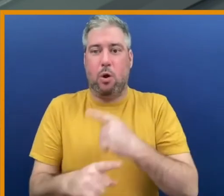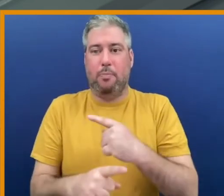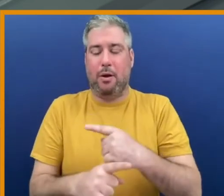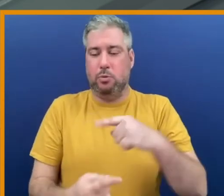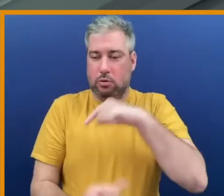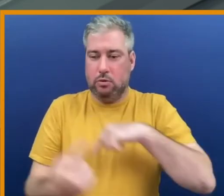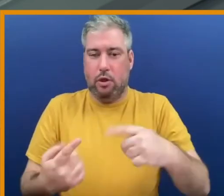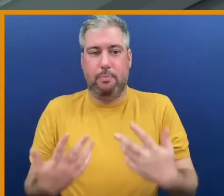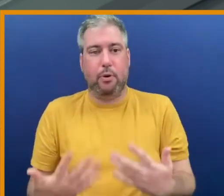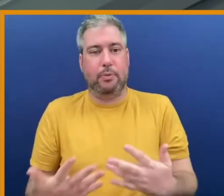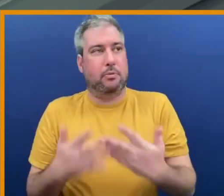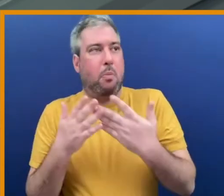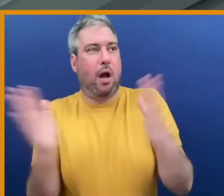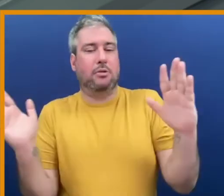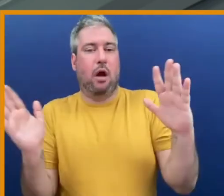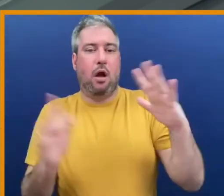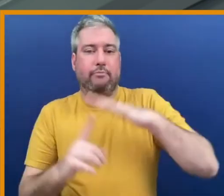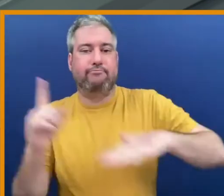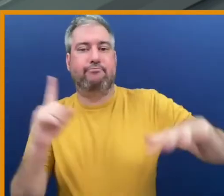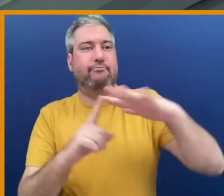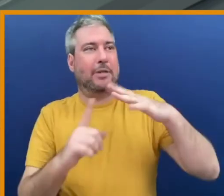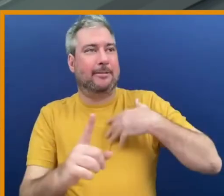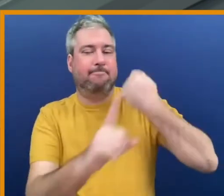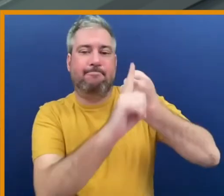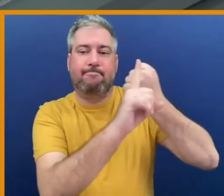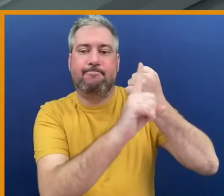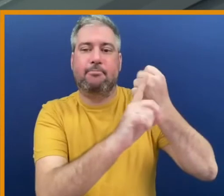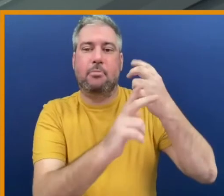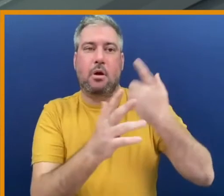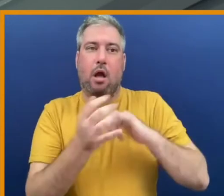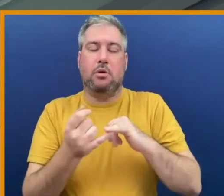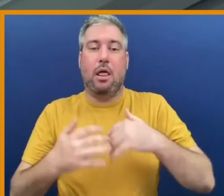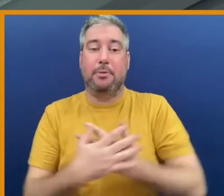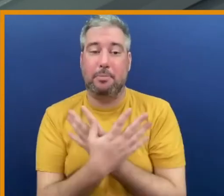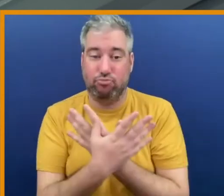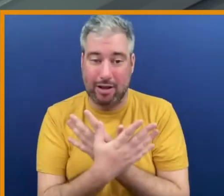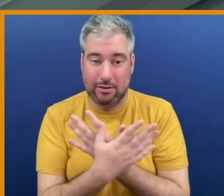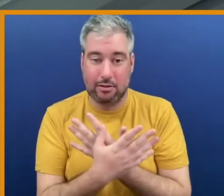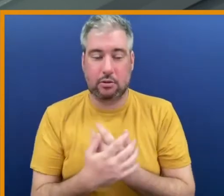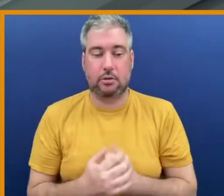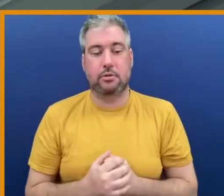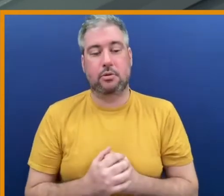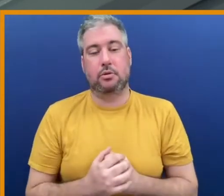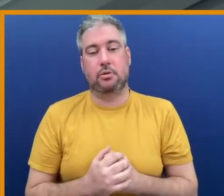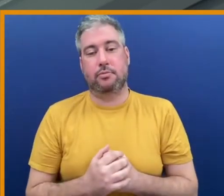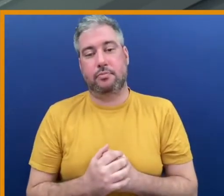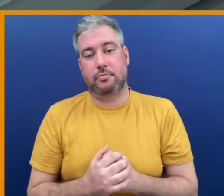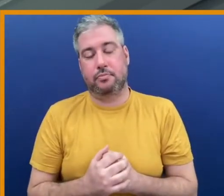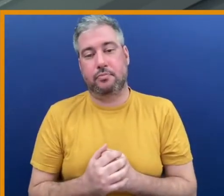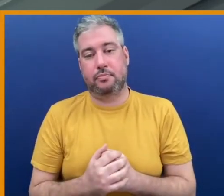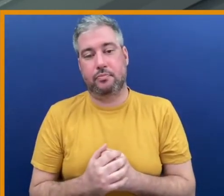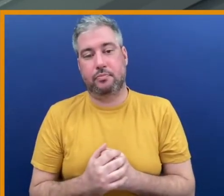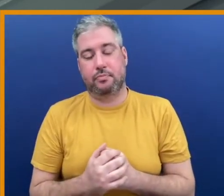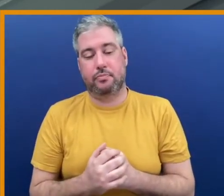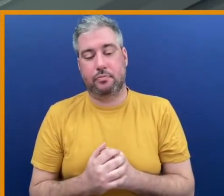Liberal Democrats, that will not just give us better ways to catch out people who do wrong, will not just